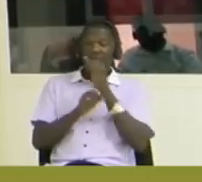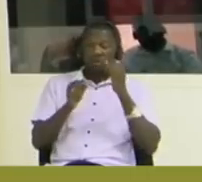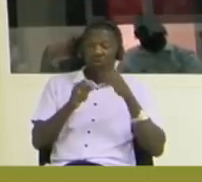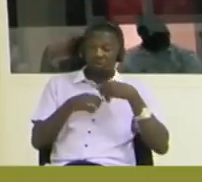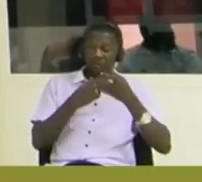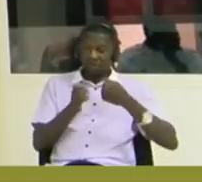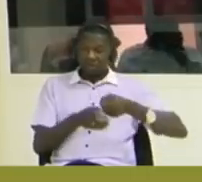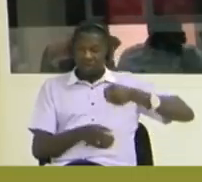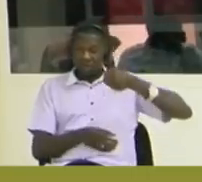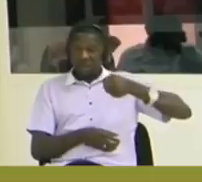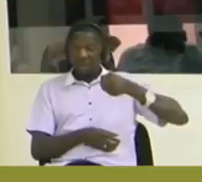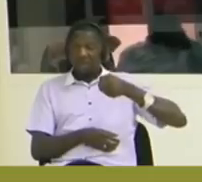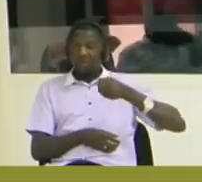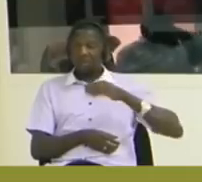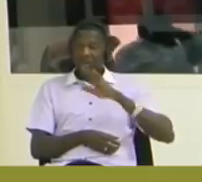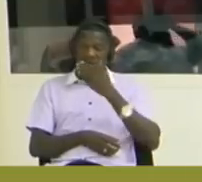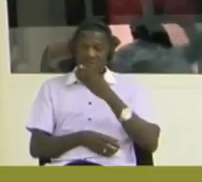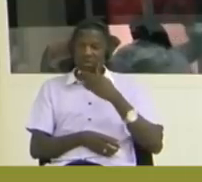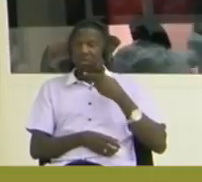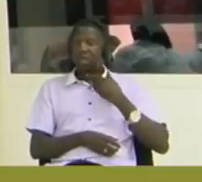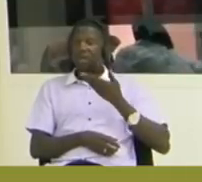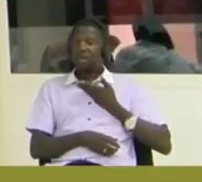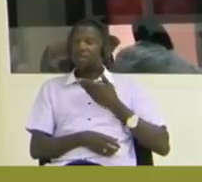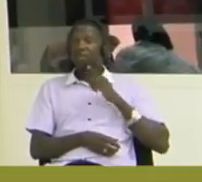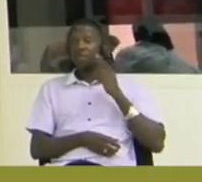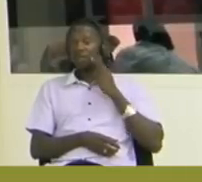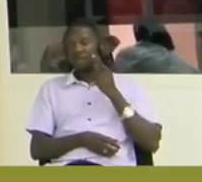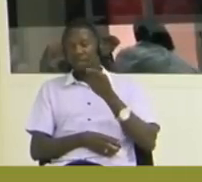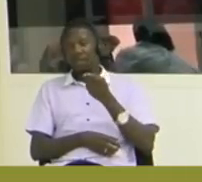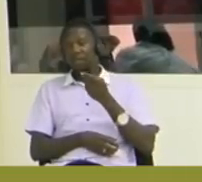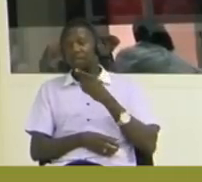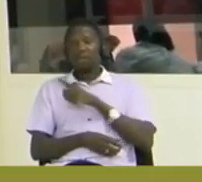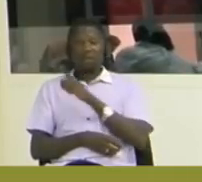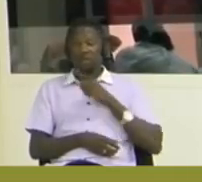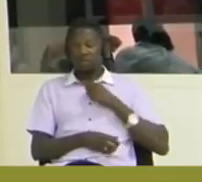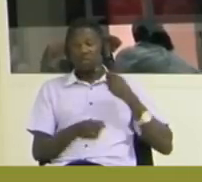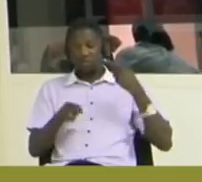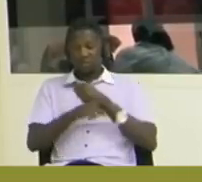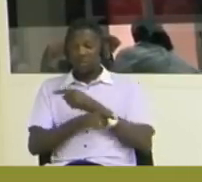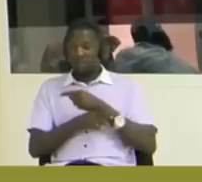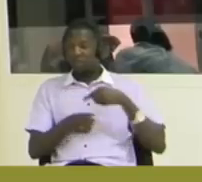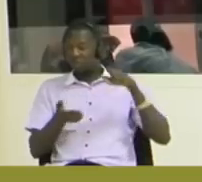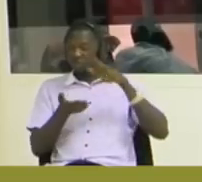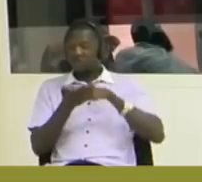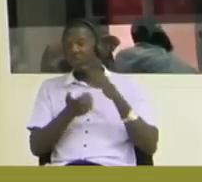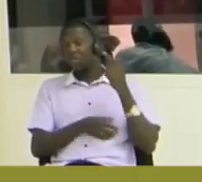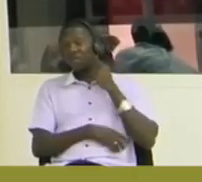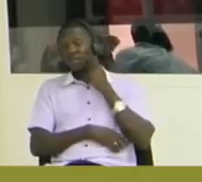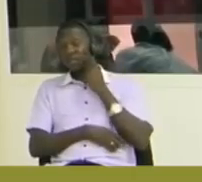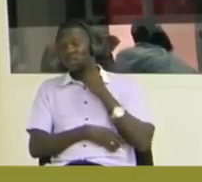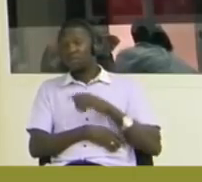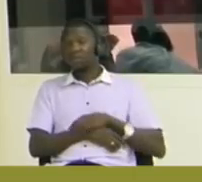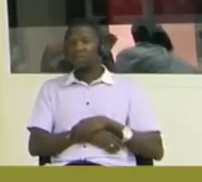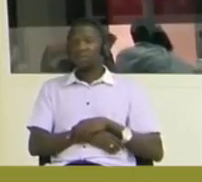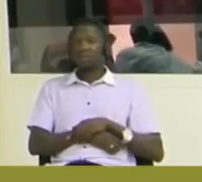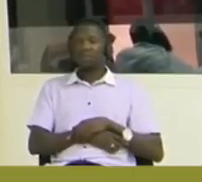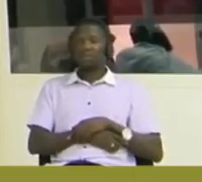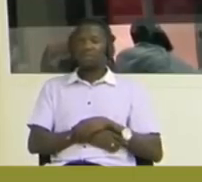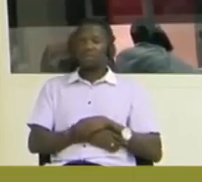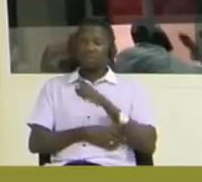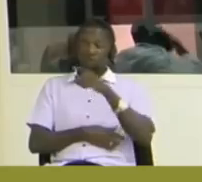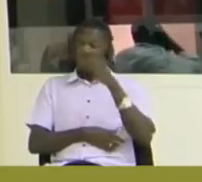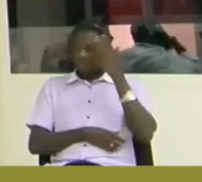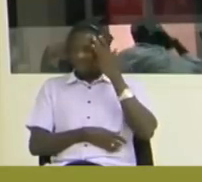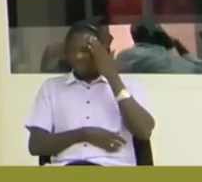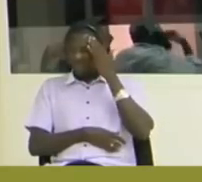the briefcase, it could not have been that day. They must have been mistaken on the date. So you are